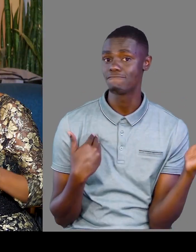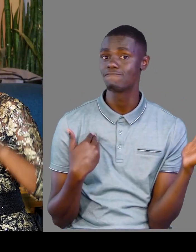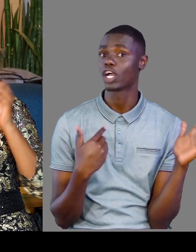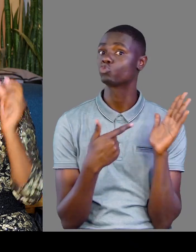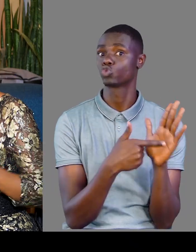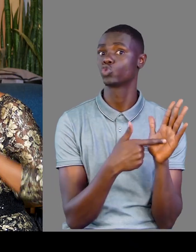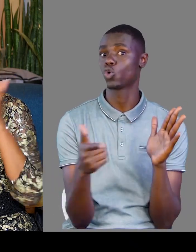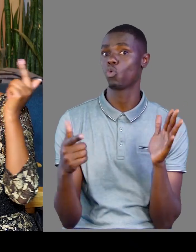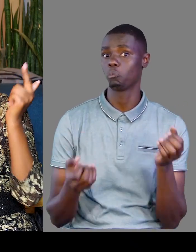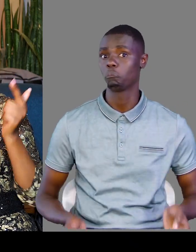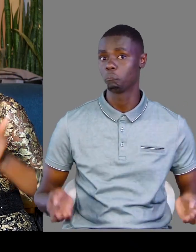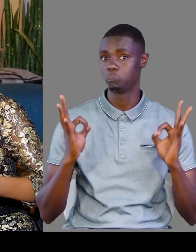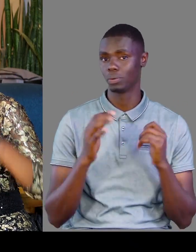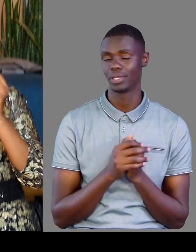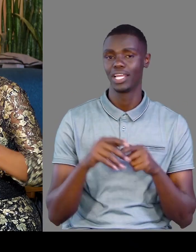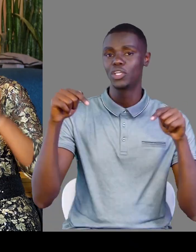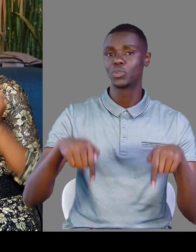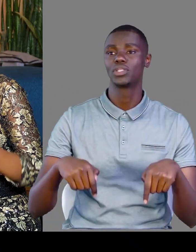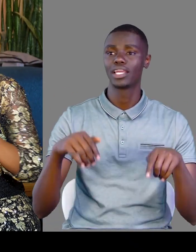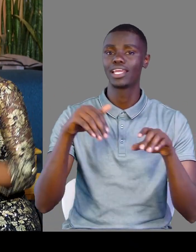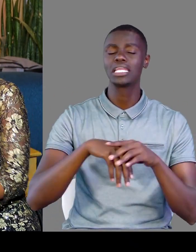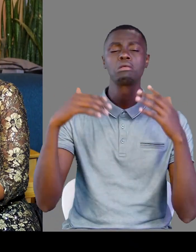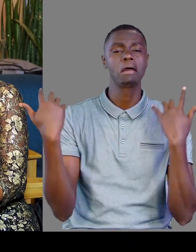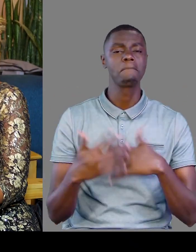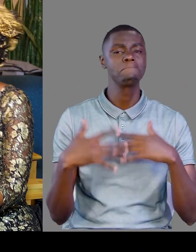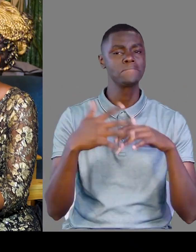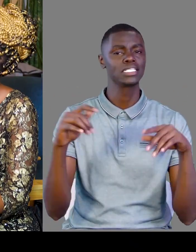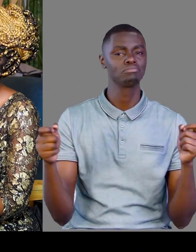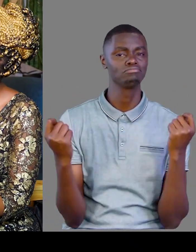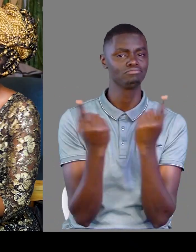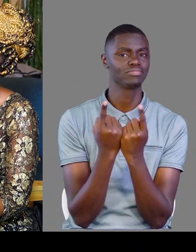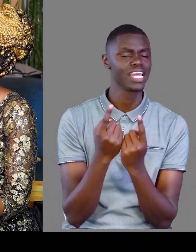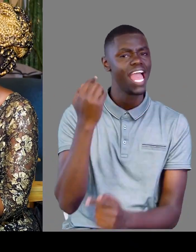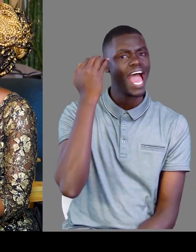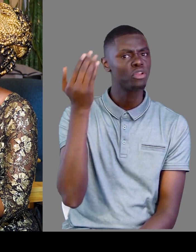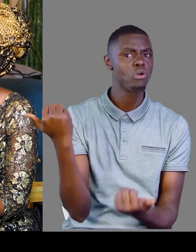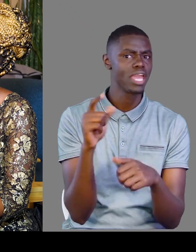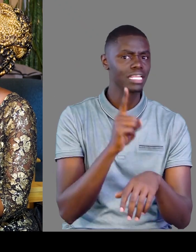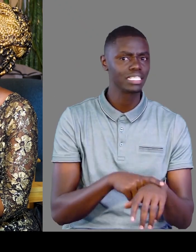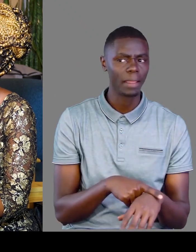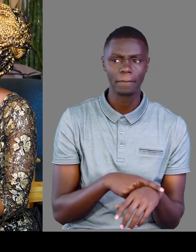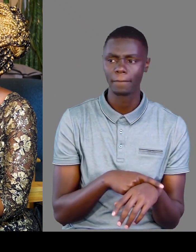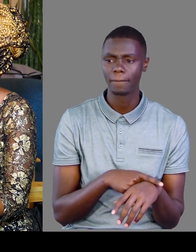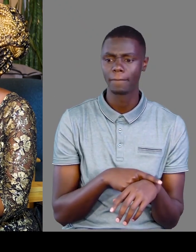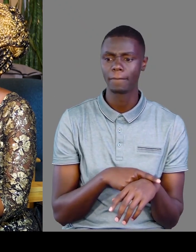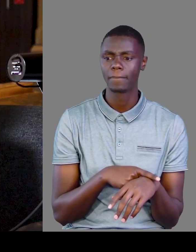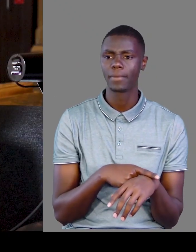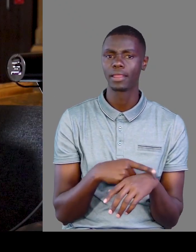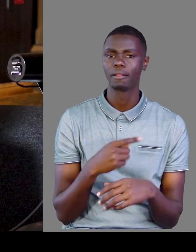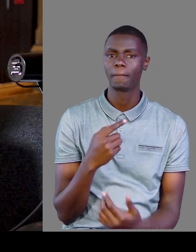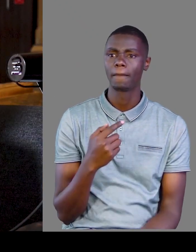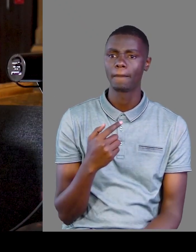at a very leo tuko kwa a very amazing event. Na sijui mbona every time when you start the show ndio nakuanga na mdomo